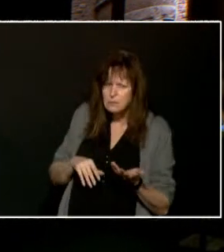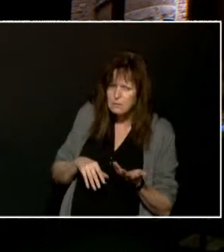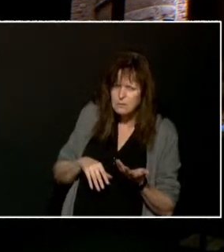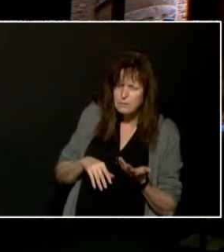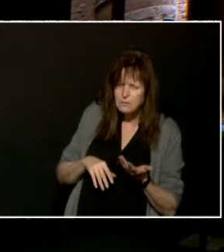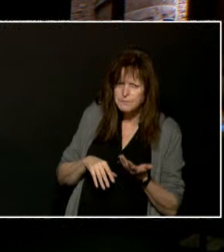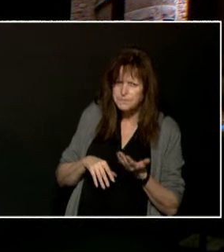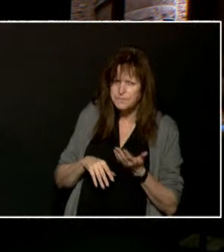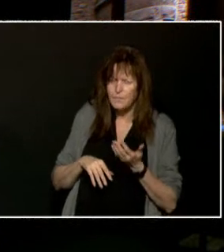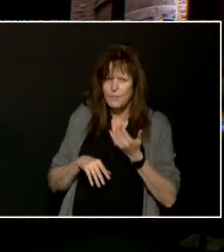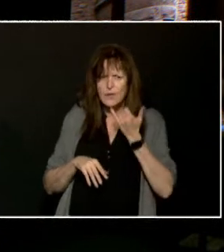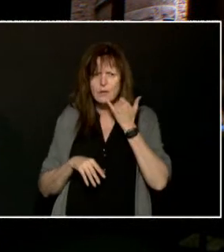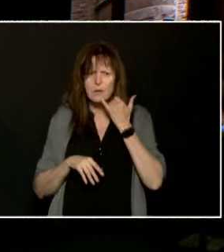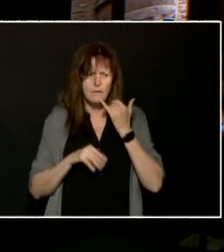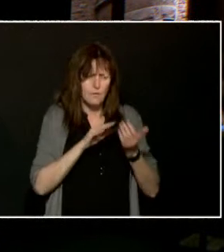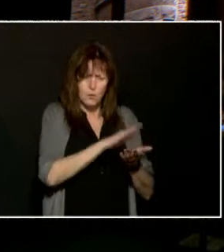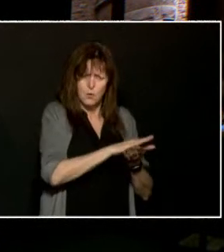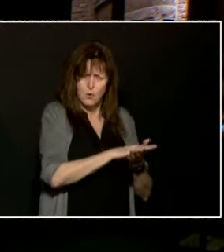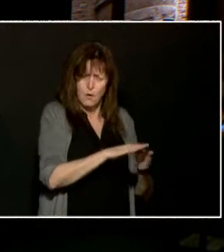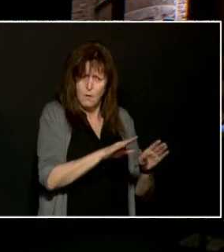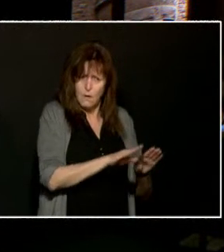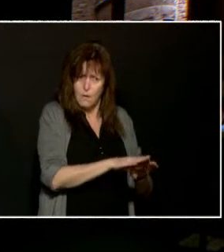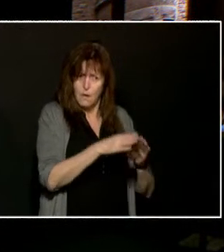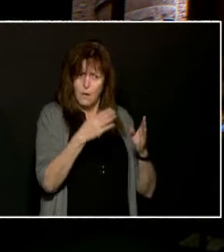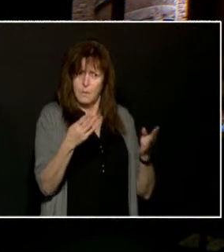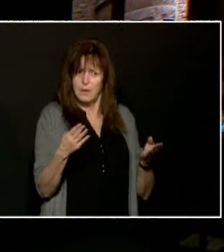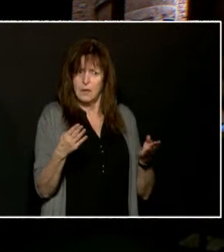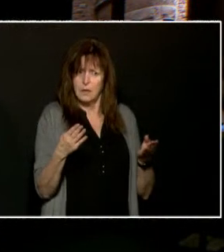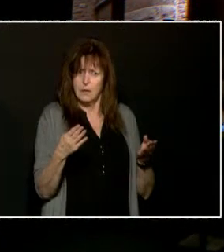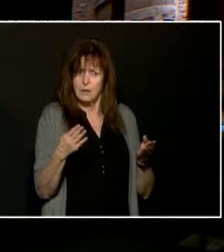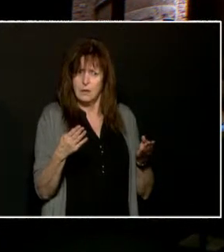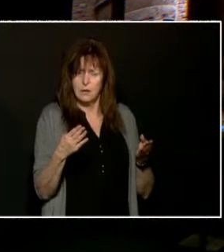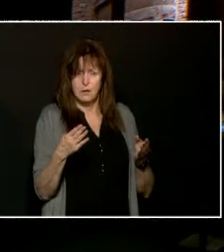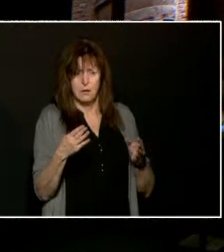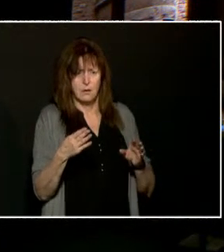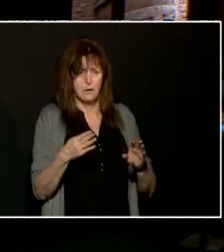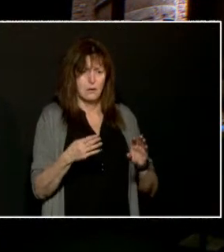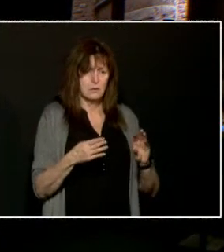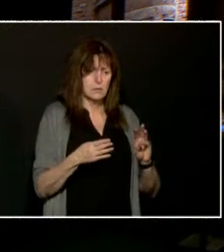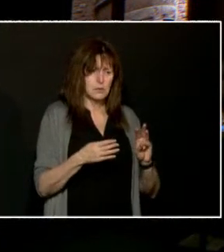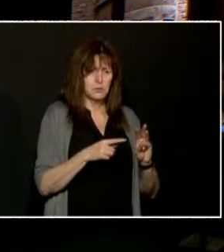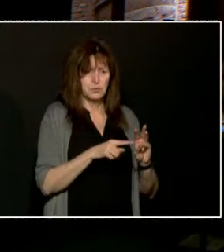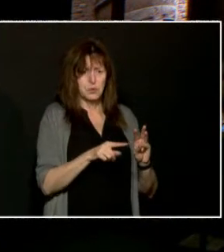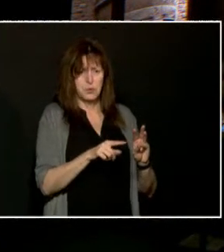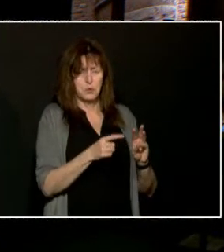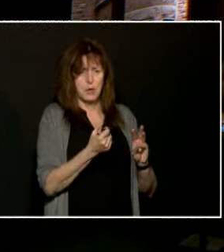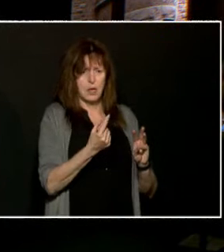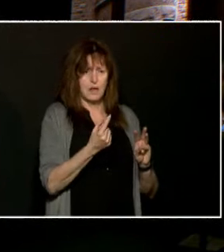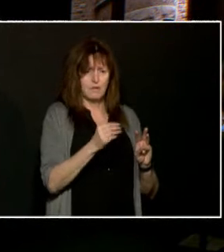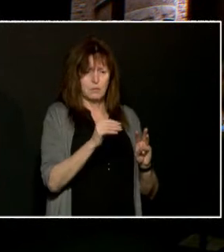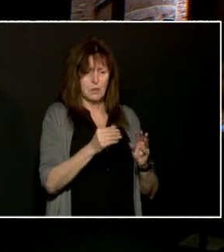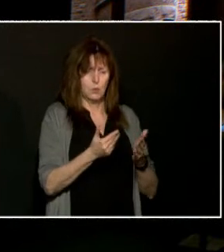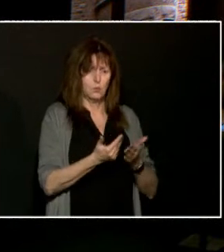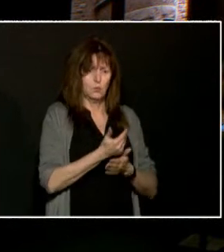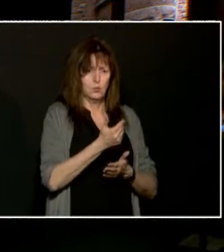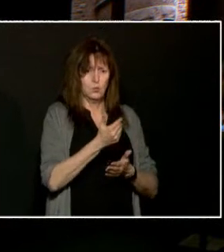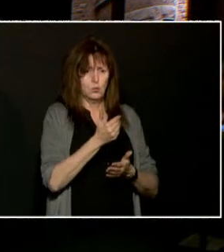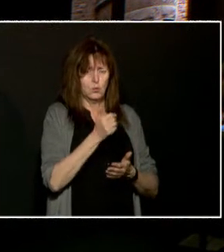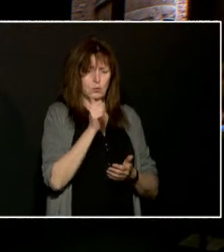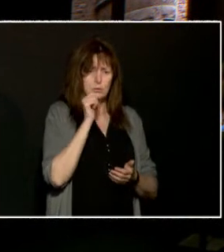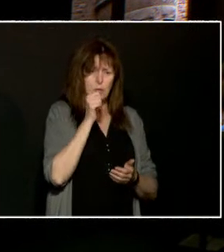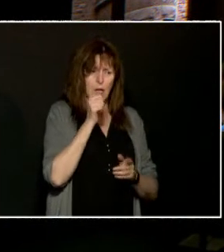reopen schools and we do see that 6 to 11% increase in new daily cases,